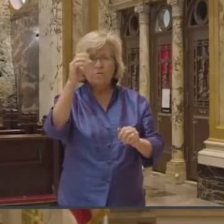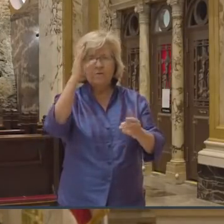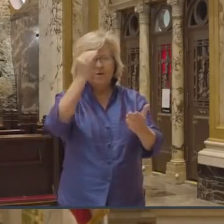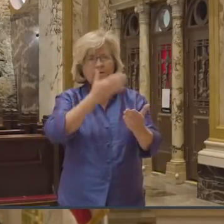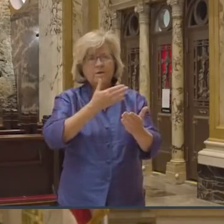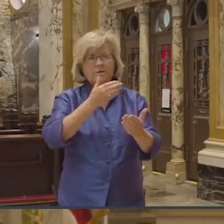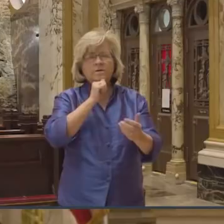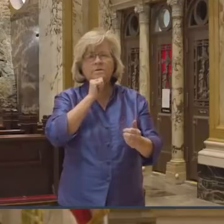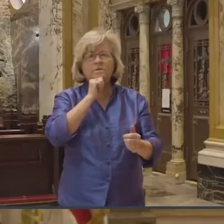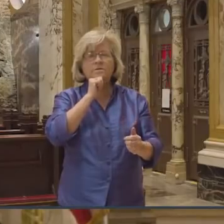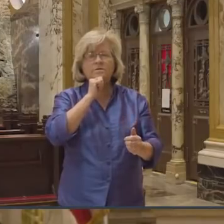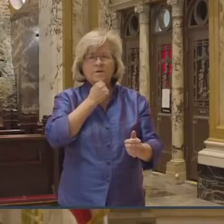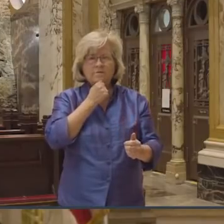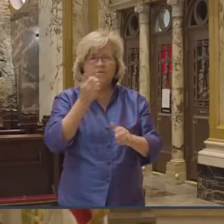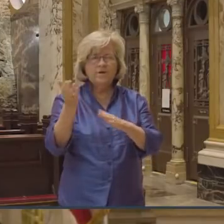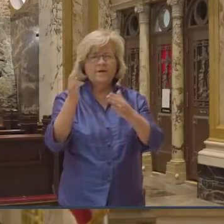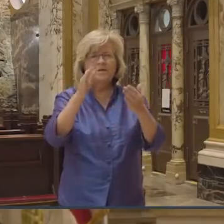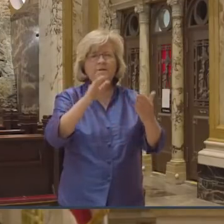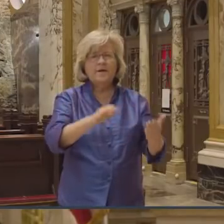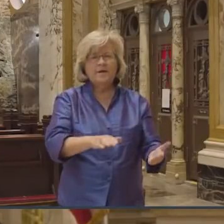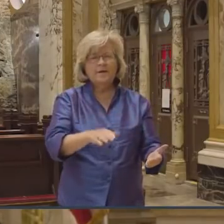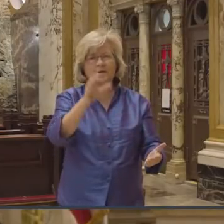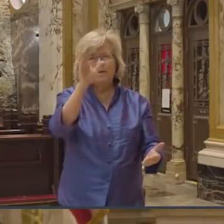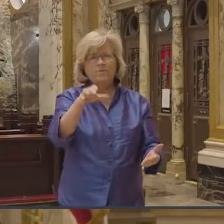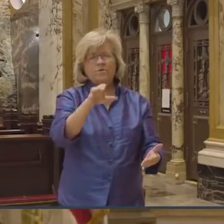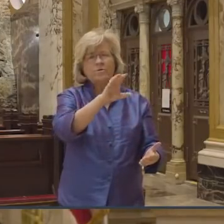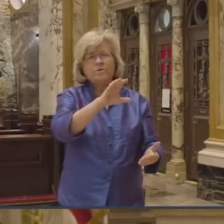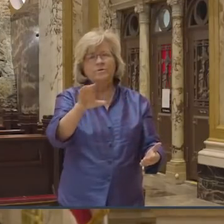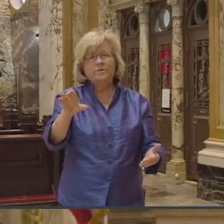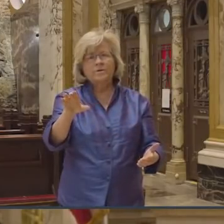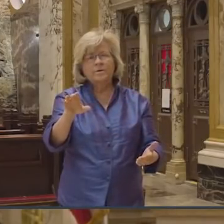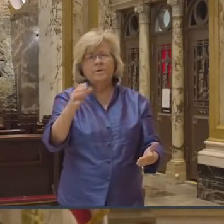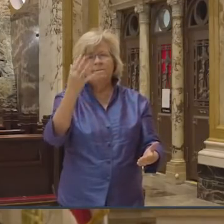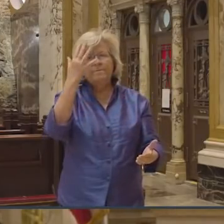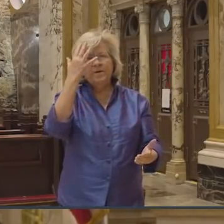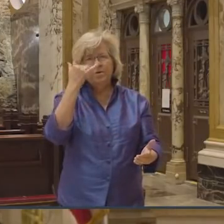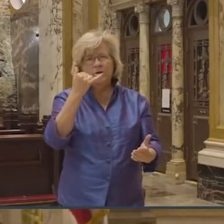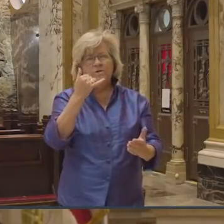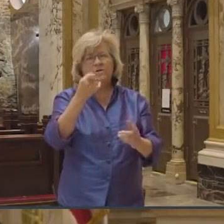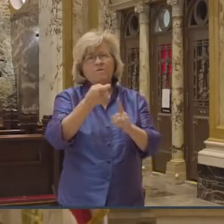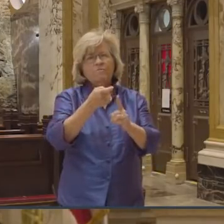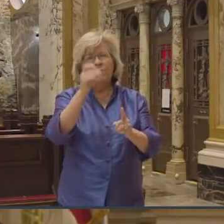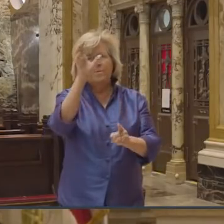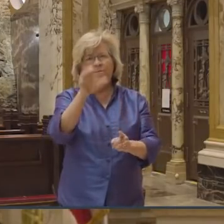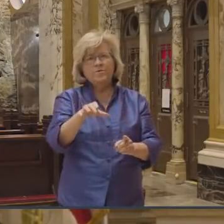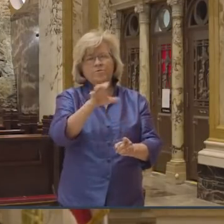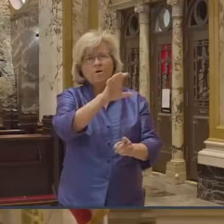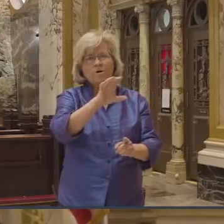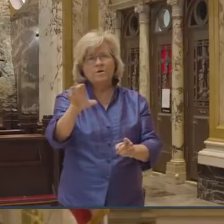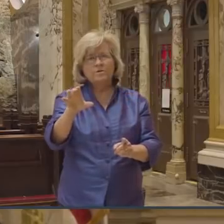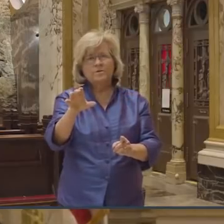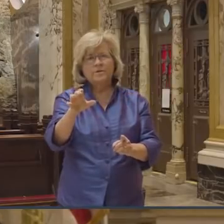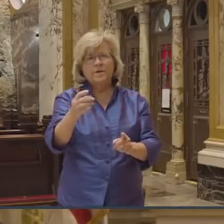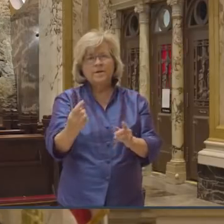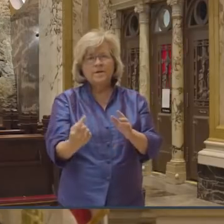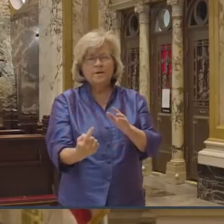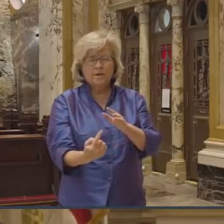cross. But there was a purpose, for out of that cross came resurrection,